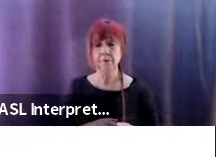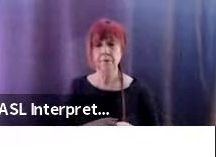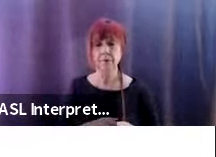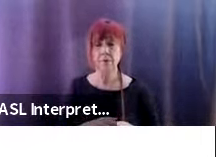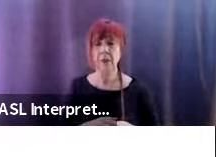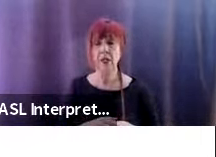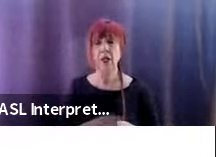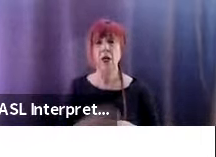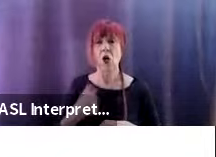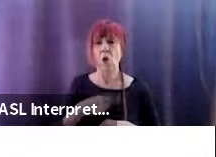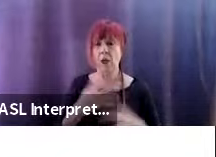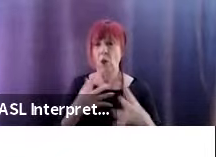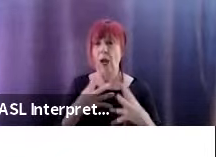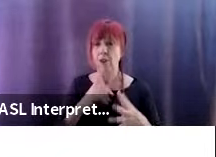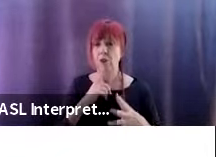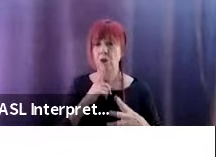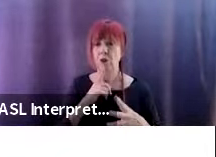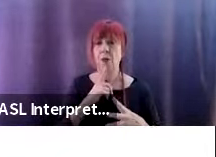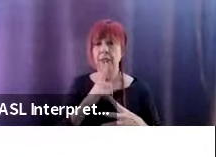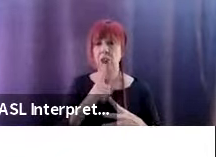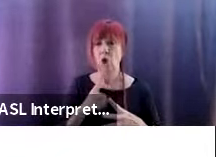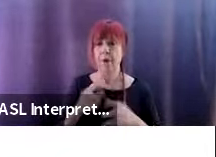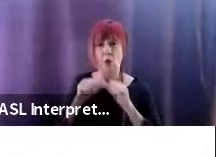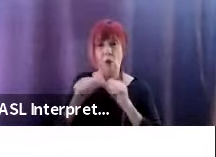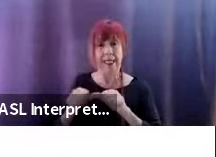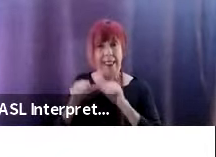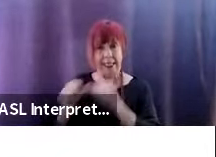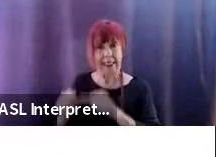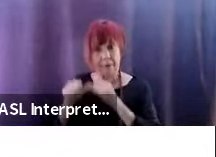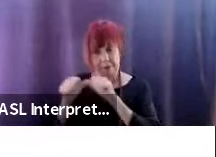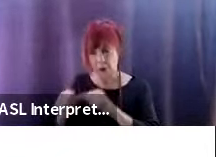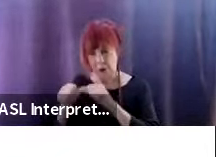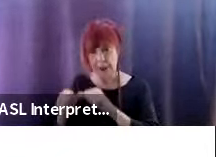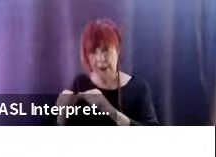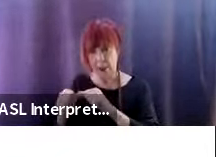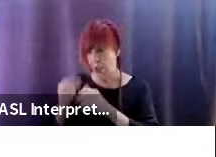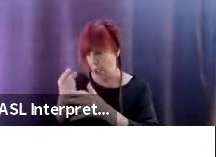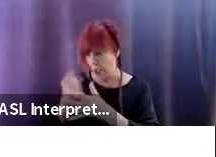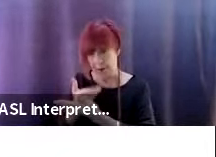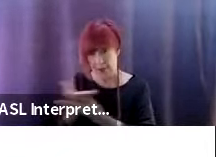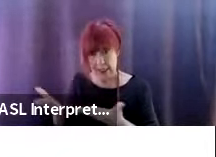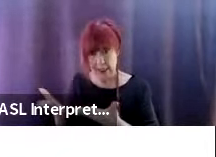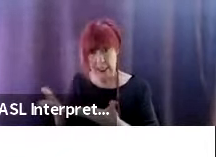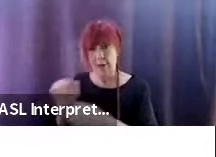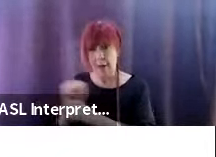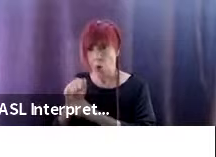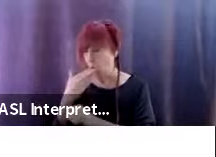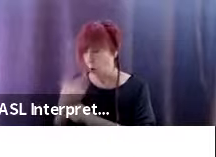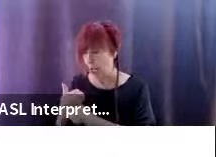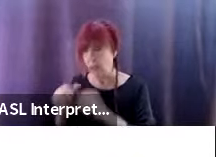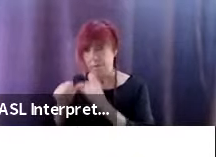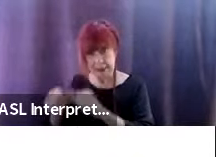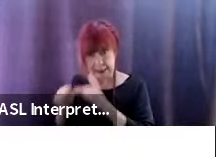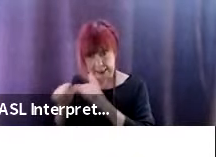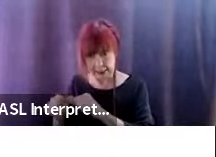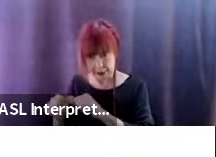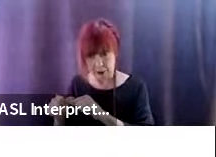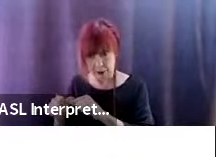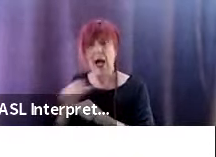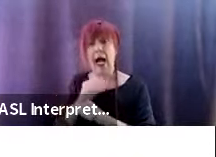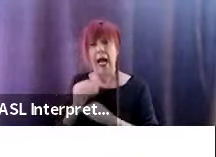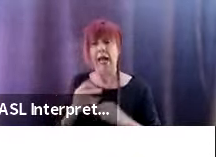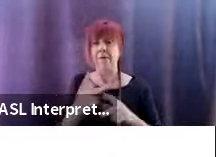that we are building on what's working well and that we work together to identify those things that will enhance how